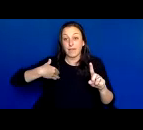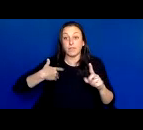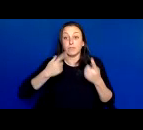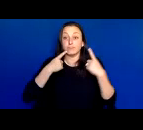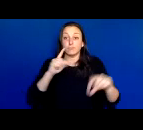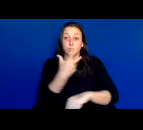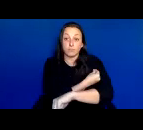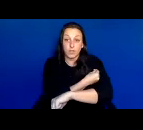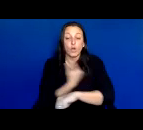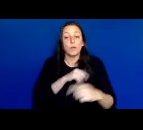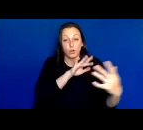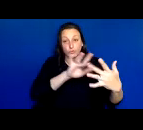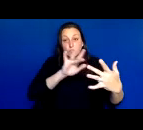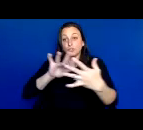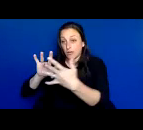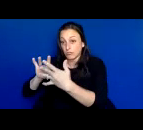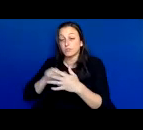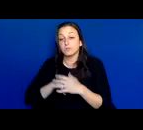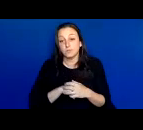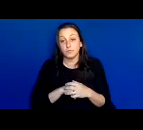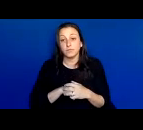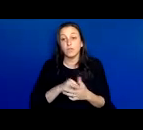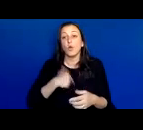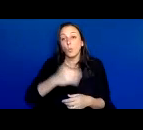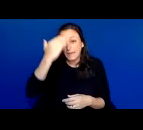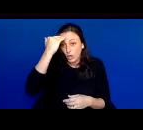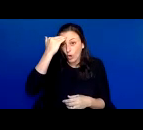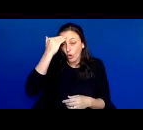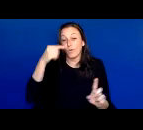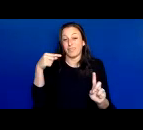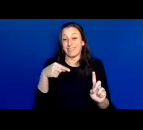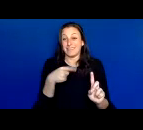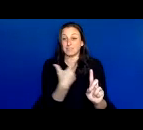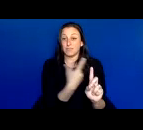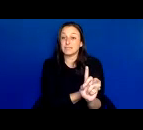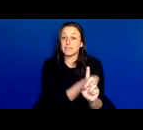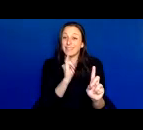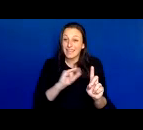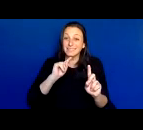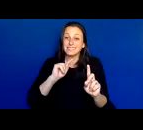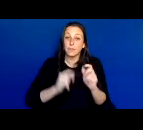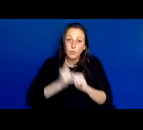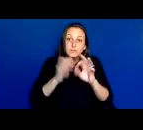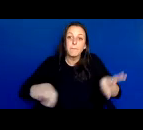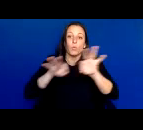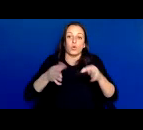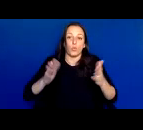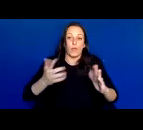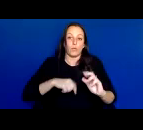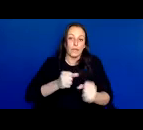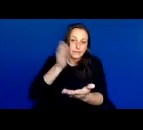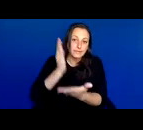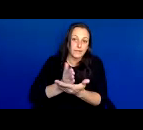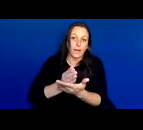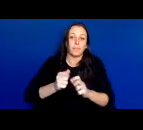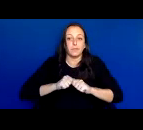reaching out to them. We know that this vaccine is the key to ending this pandemic. We know that this vaccine will keep people